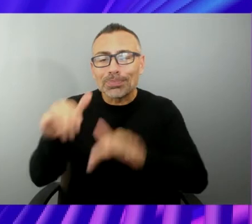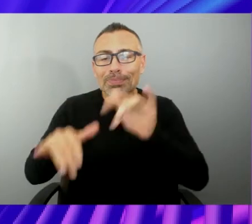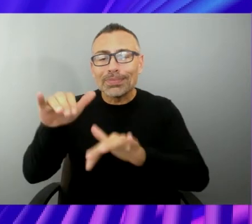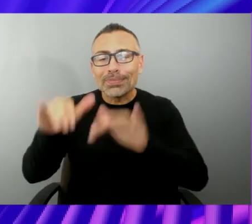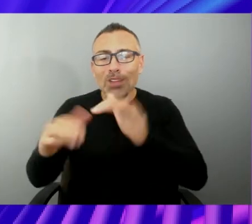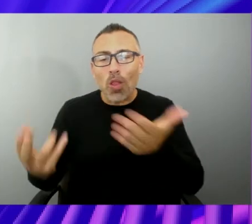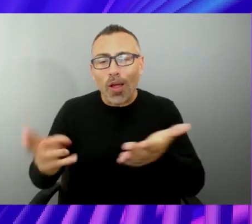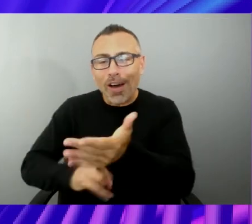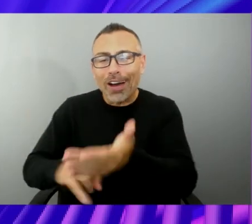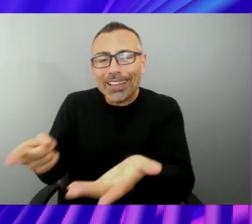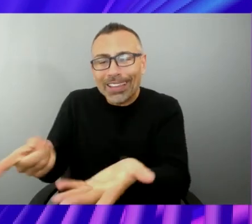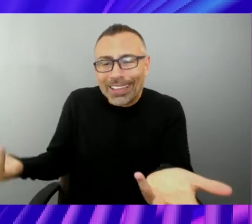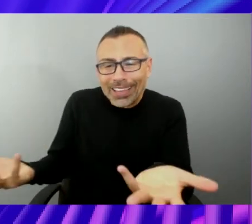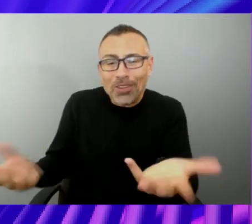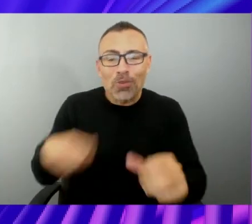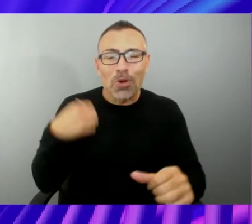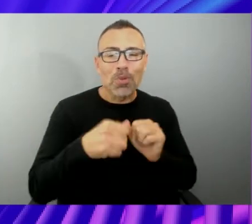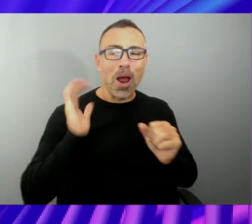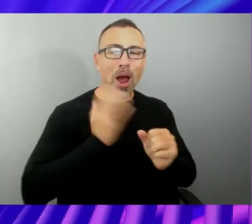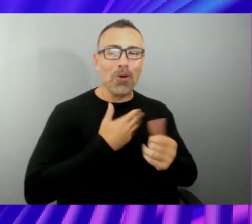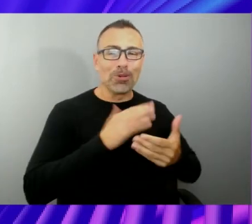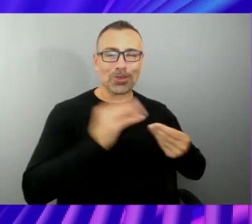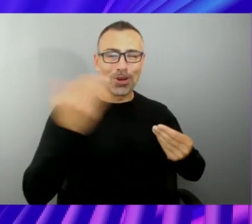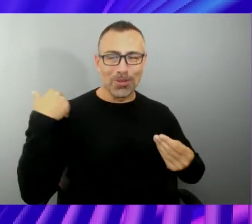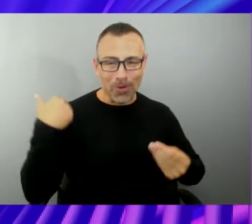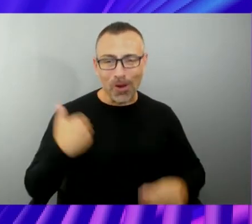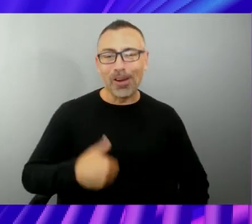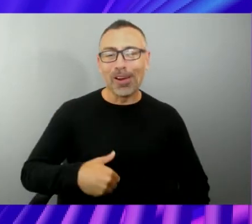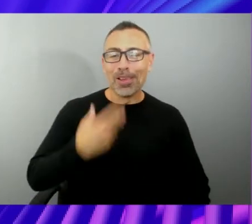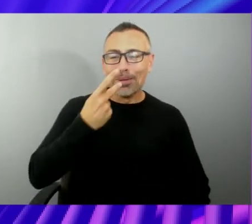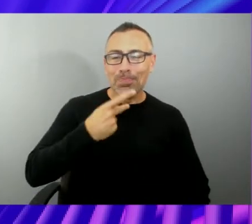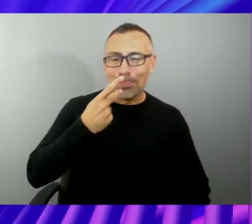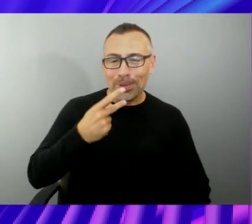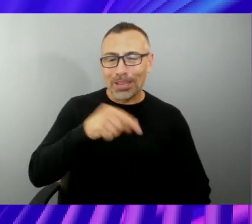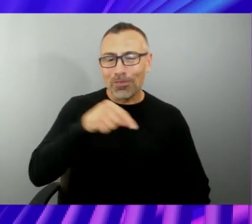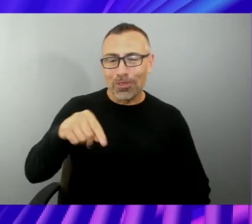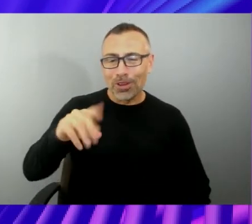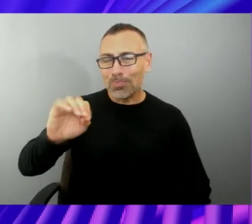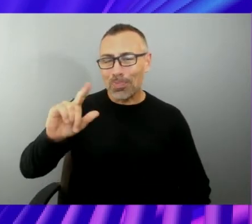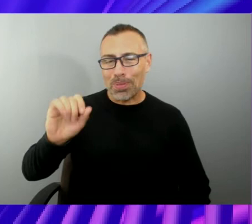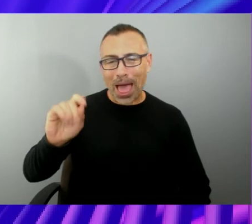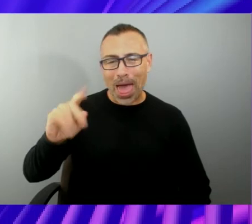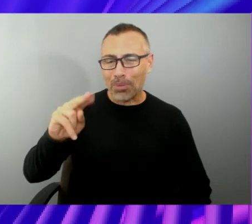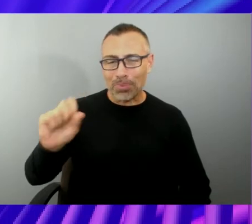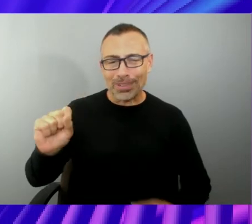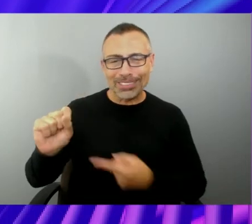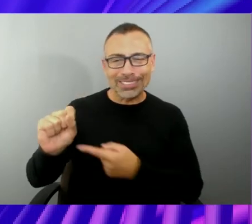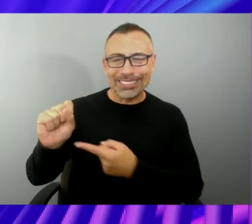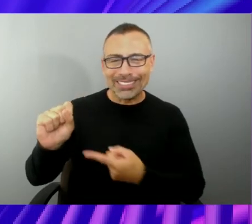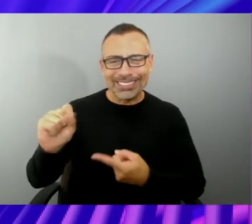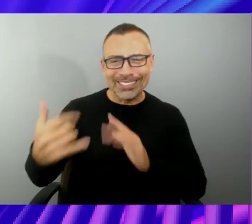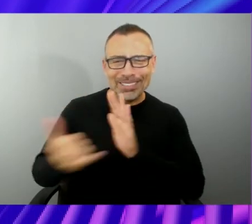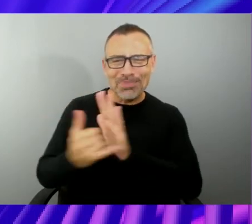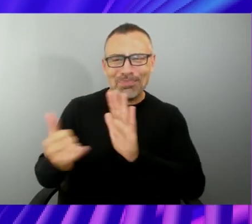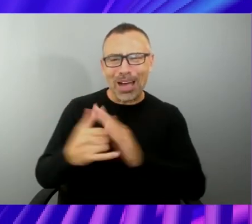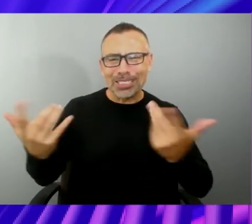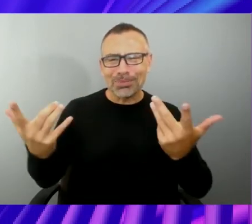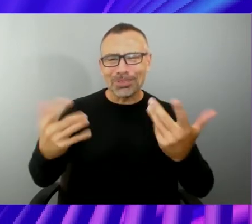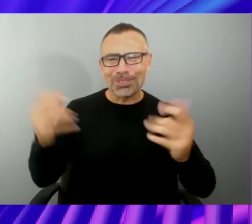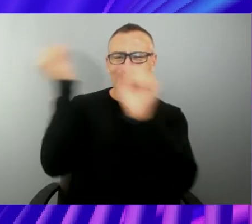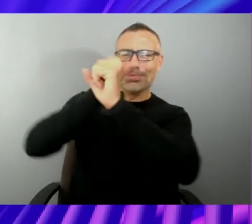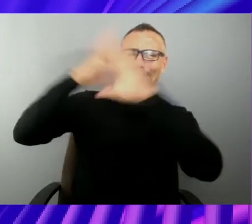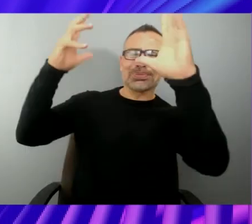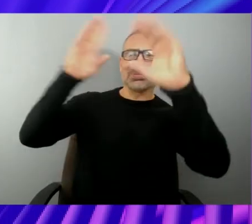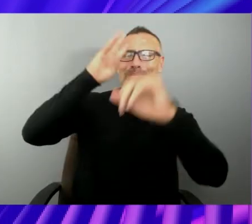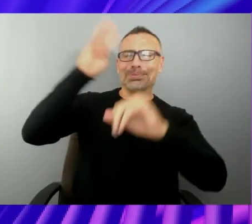say, right? So if you see that at all, it's something that you might also want to consider is something that would trigger a